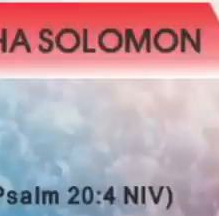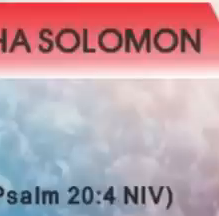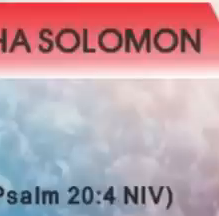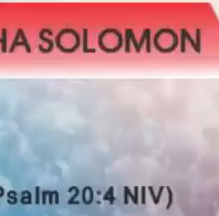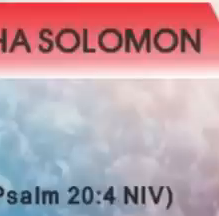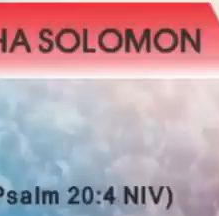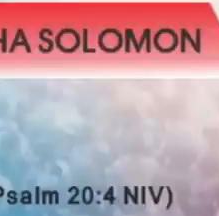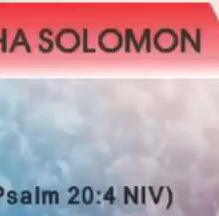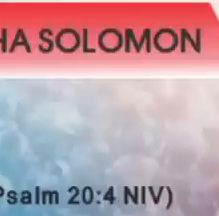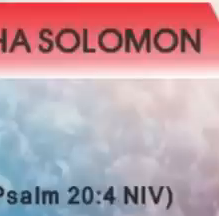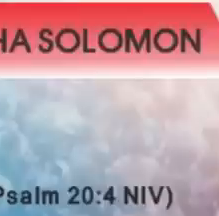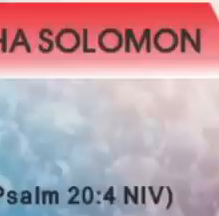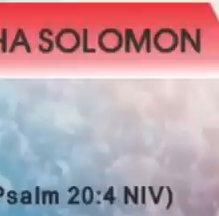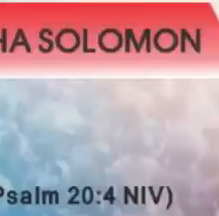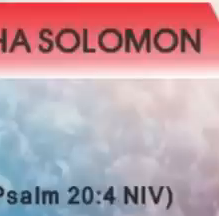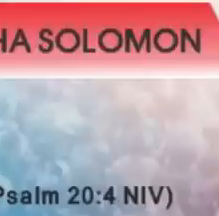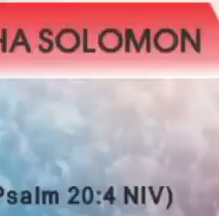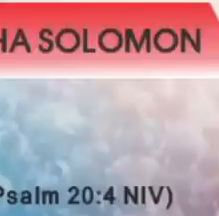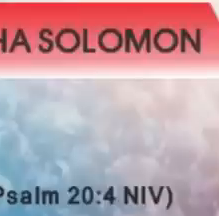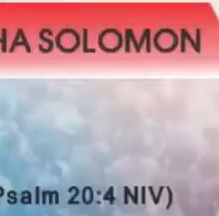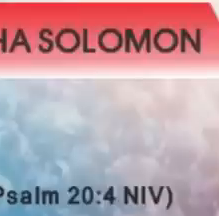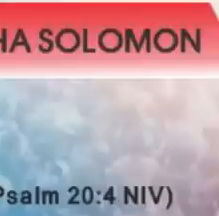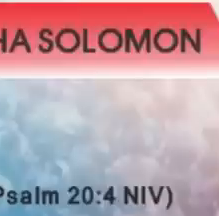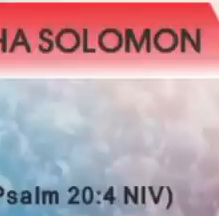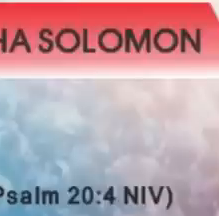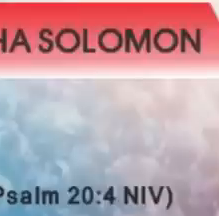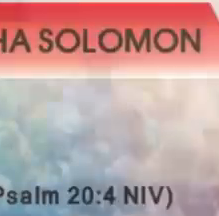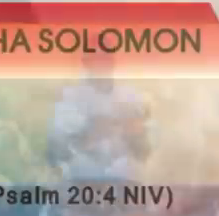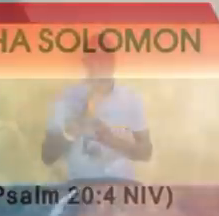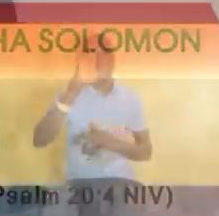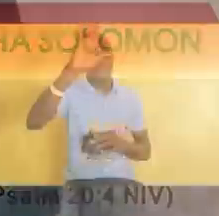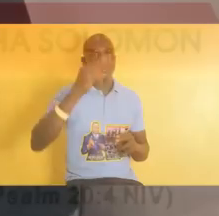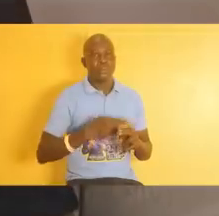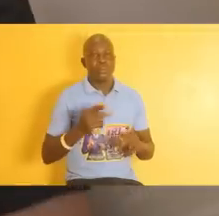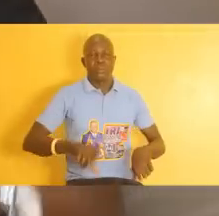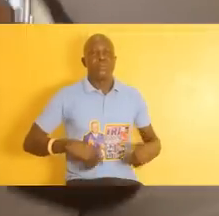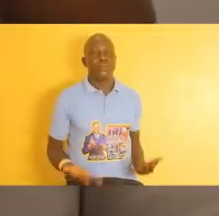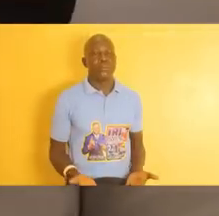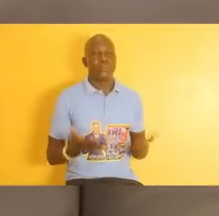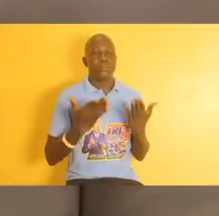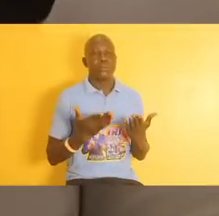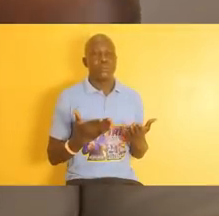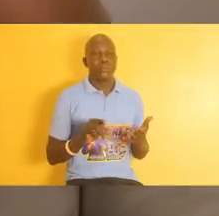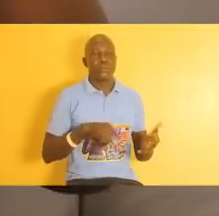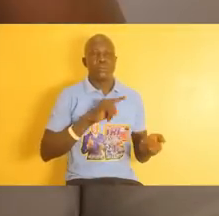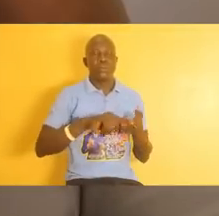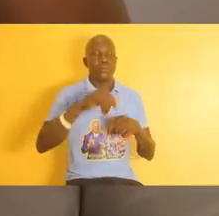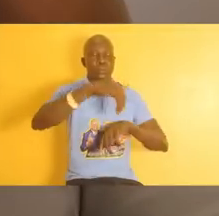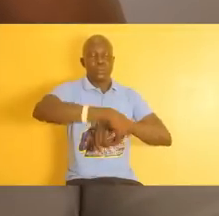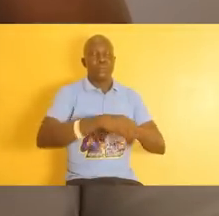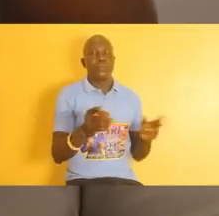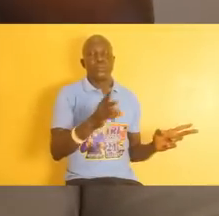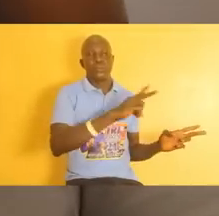101 5298 950 Seed of Christ Glory Church Abuyade ni Zenith Bank loruko Jesu aye ma adide amen ni asale